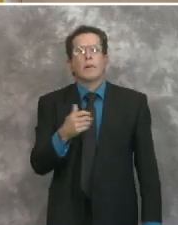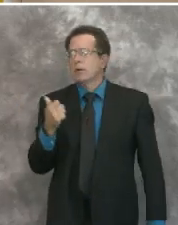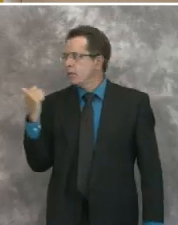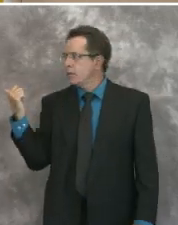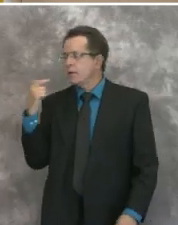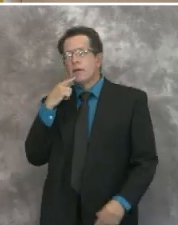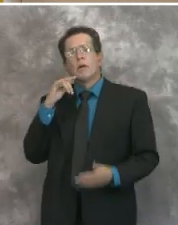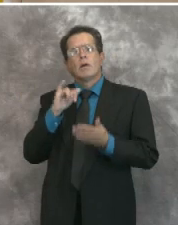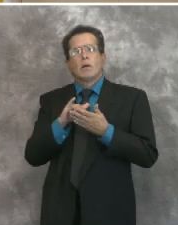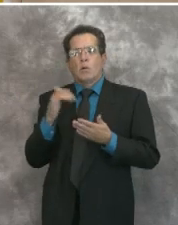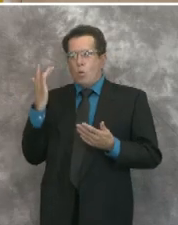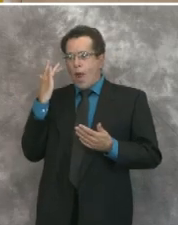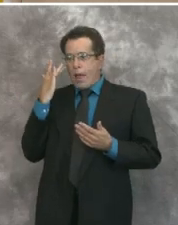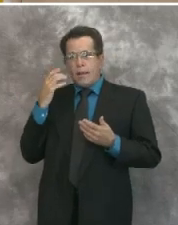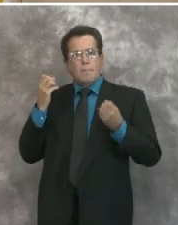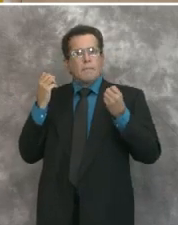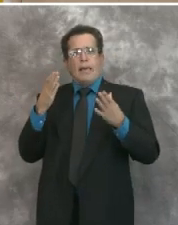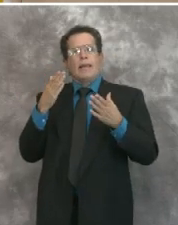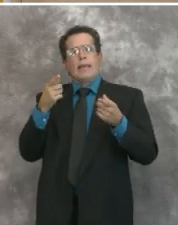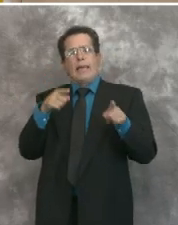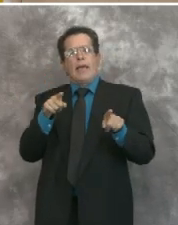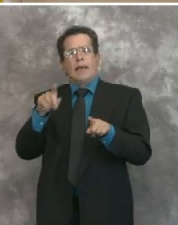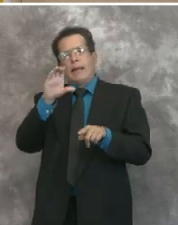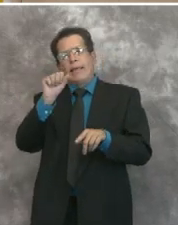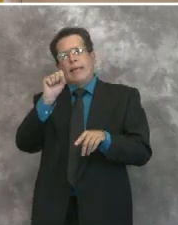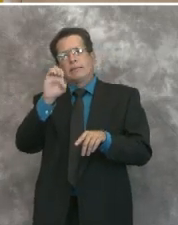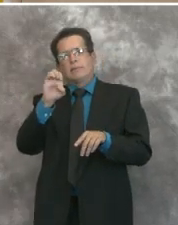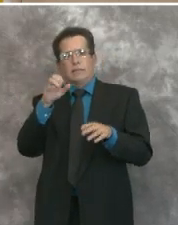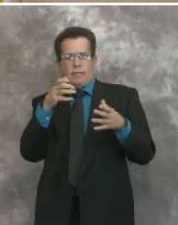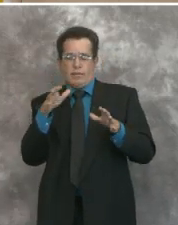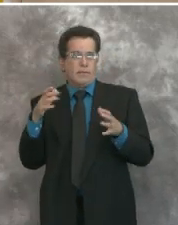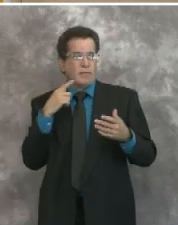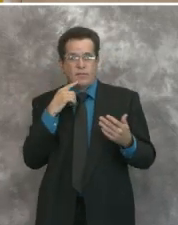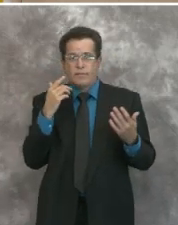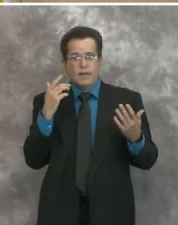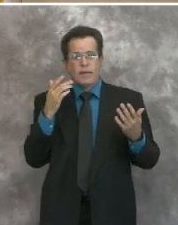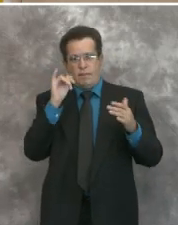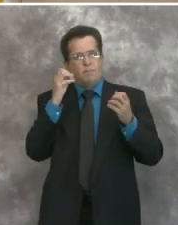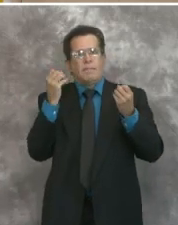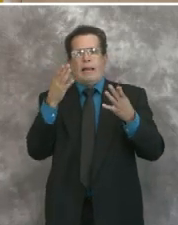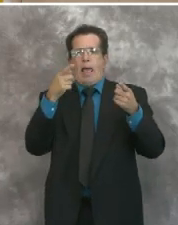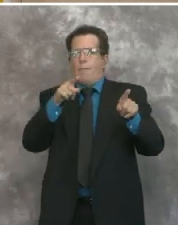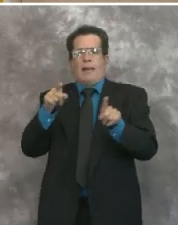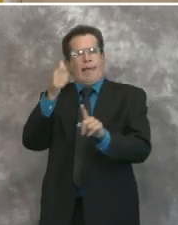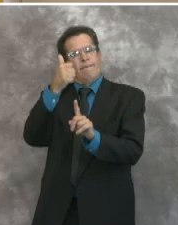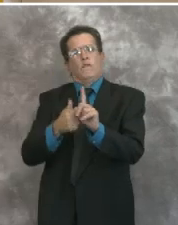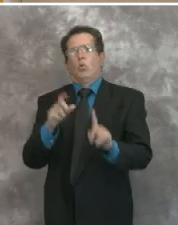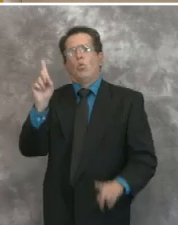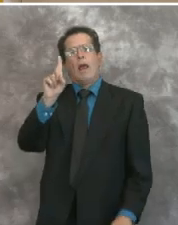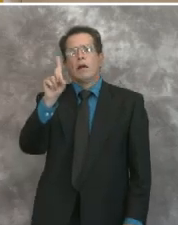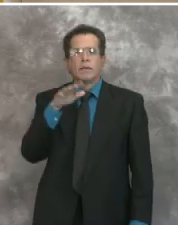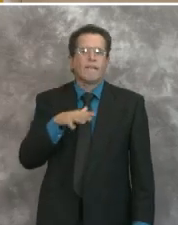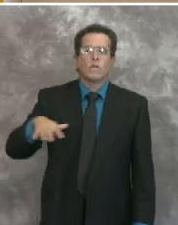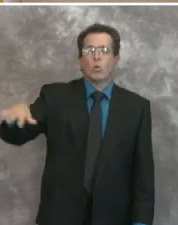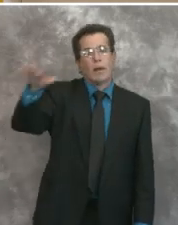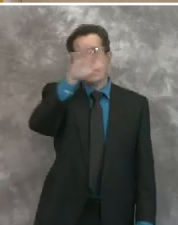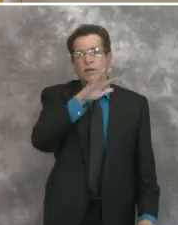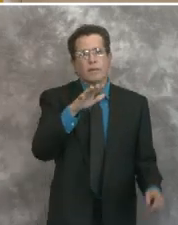cases? The answer, that would be the answer for why there are so many cases everywhere. If there are not